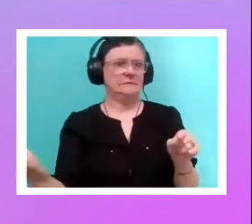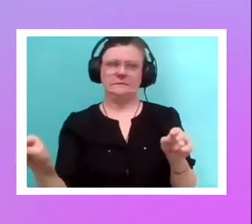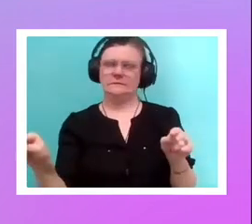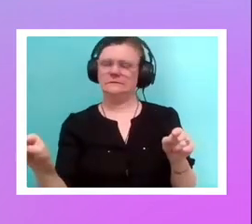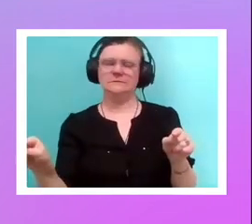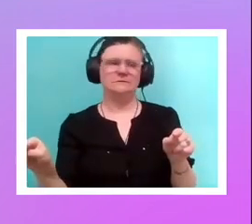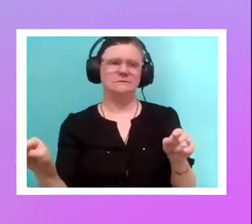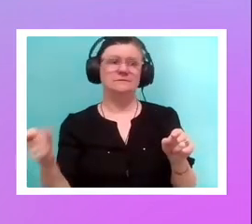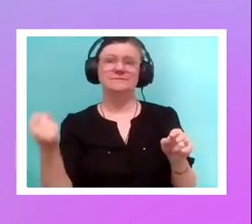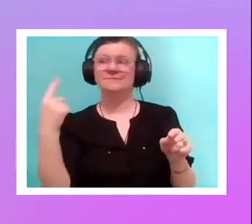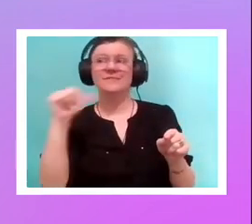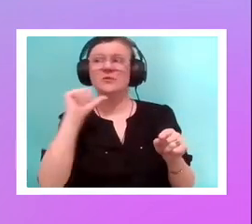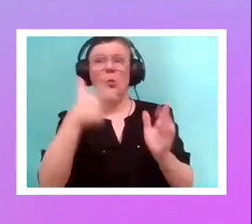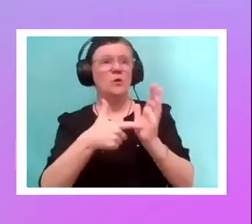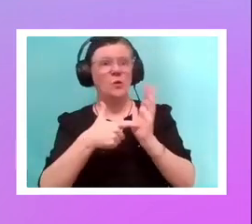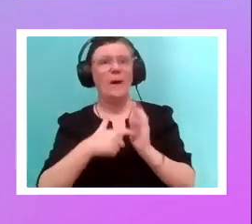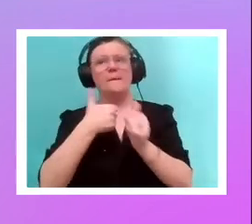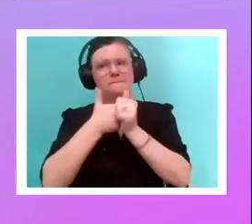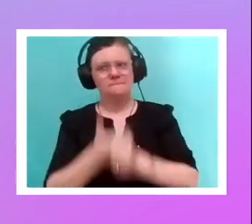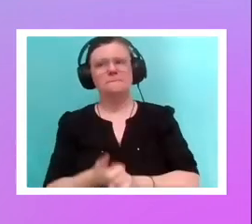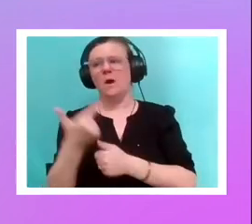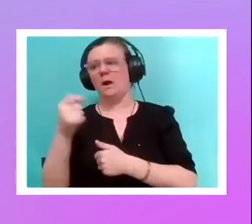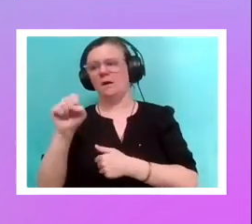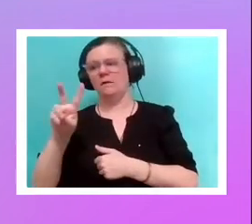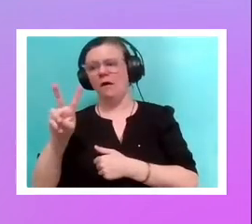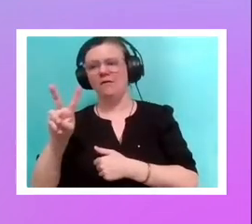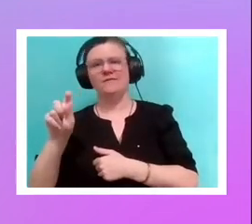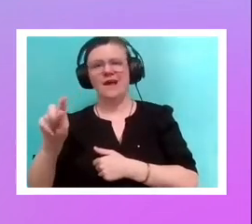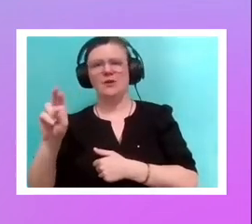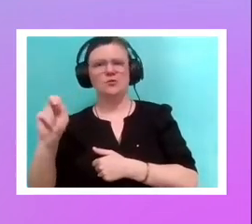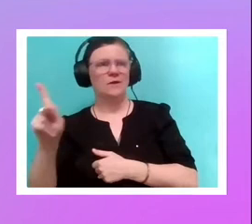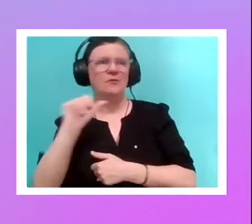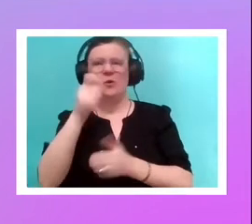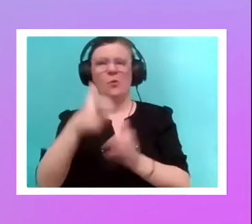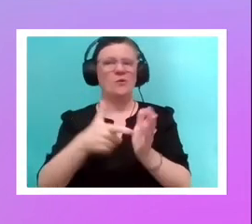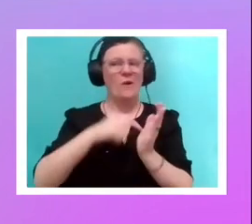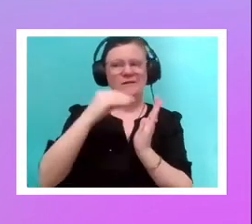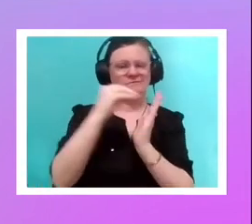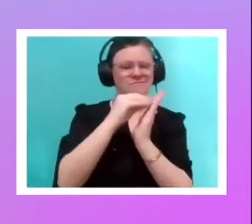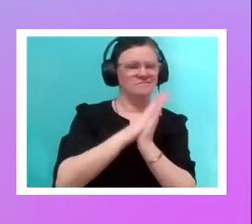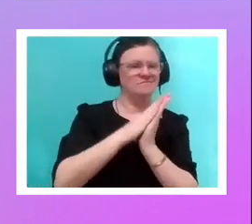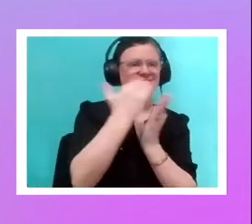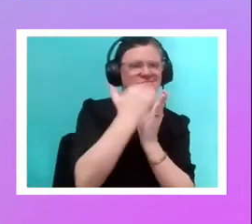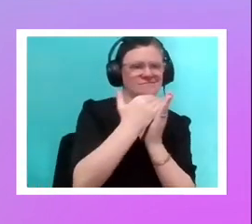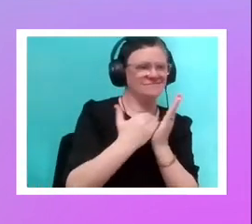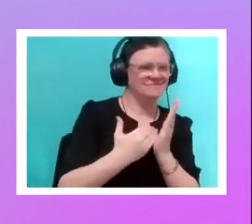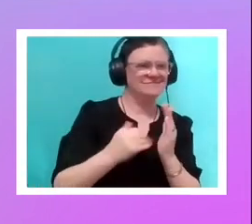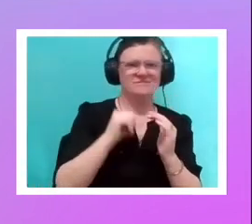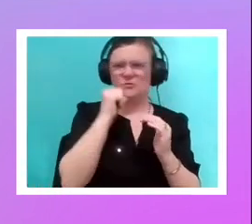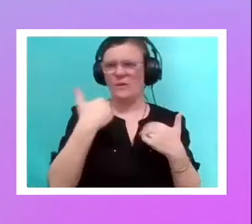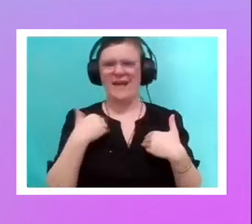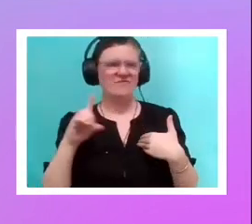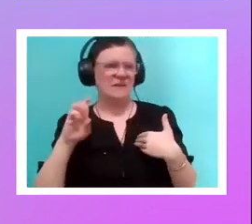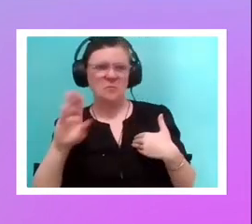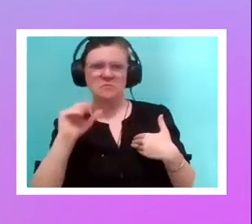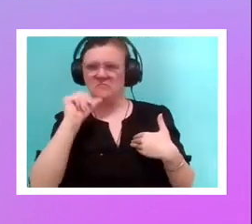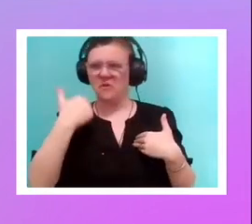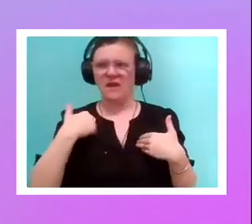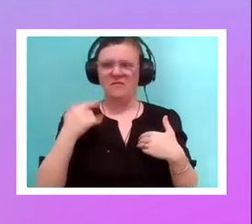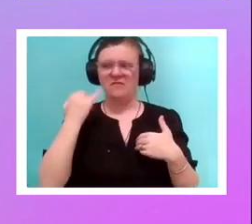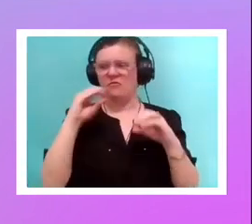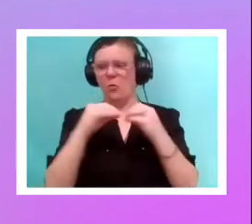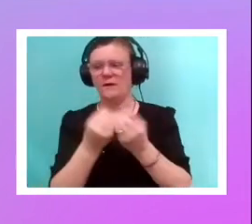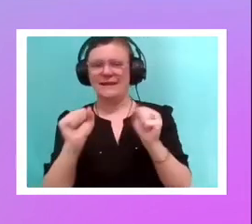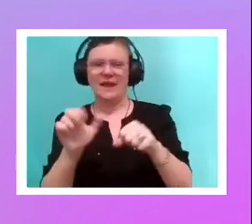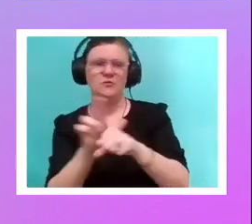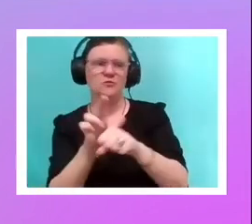not a requirement. We don't, as I said, we don't have a central register. We don't have particularly strong rules on what organizations can